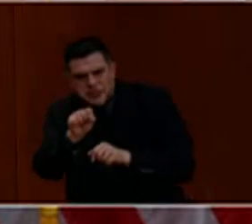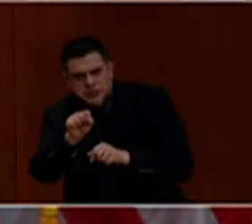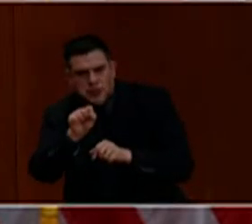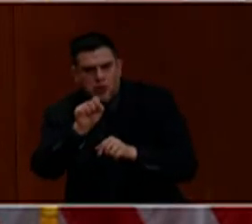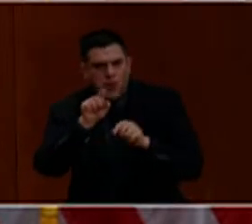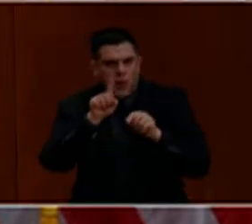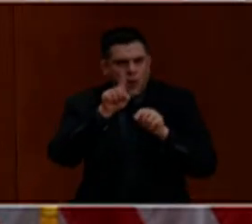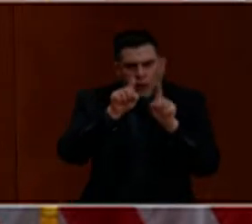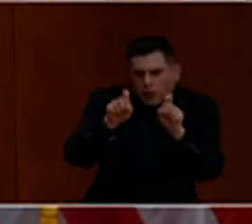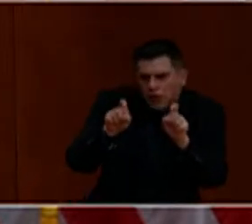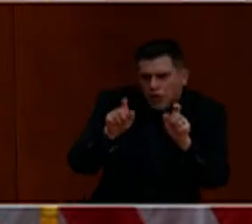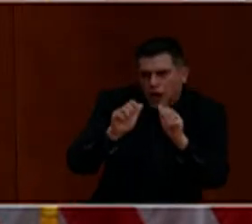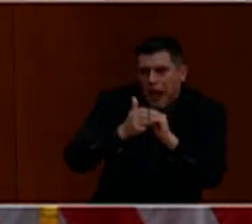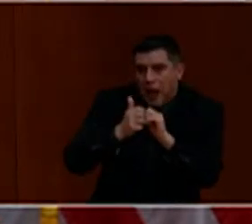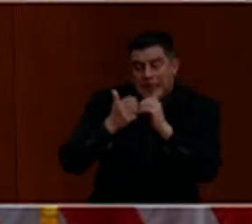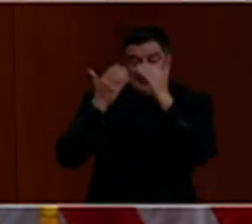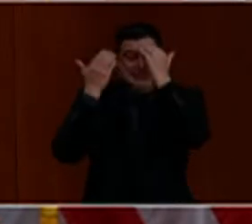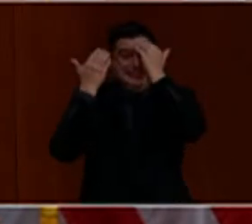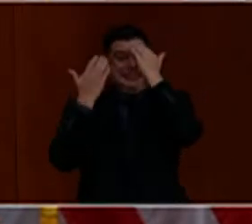probably have tested